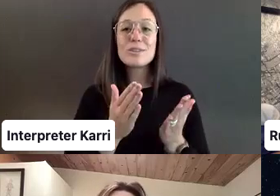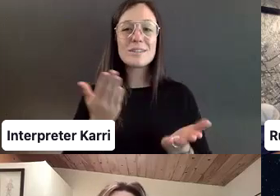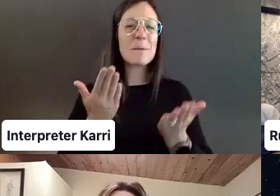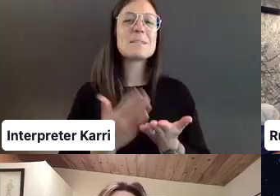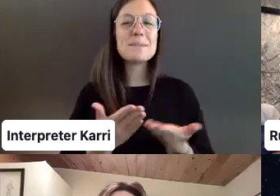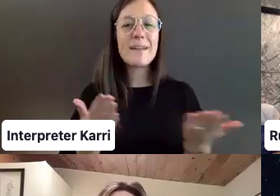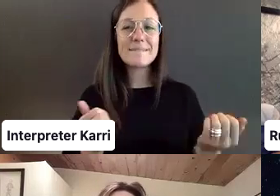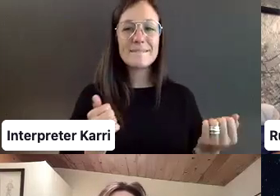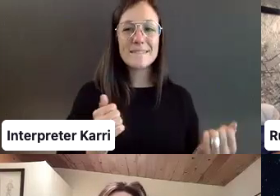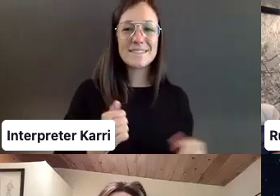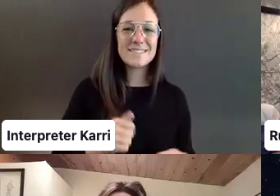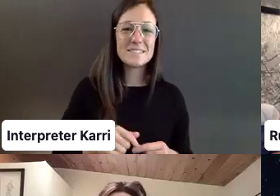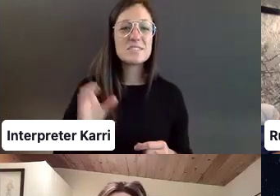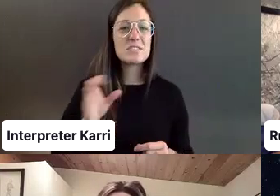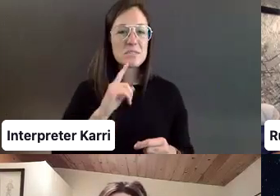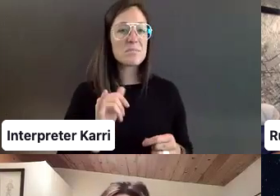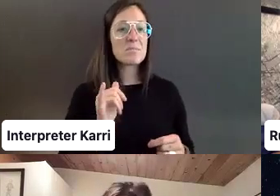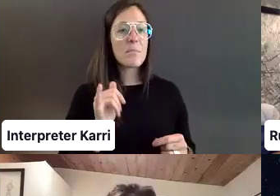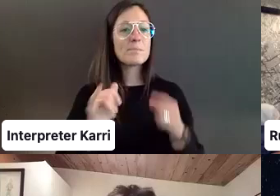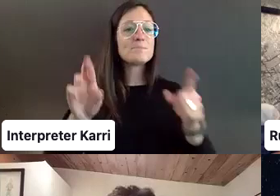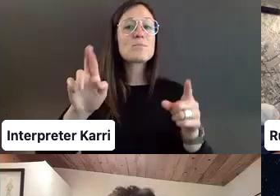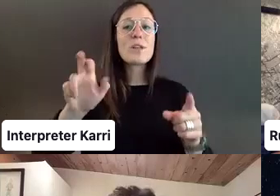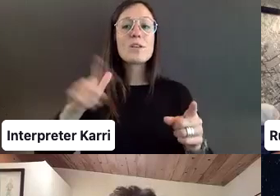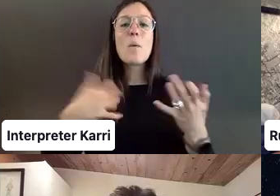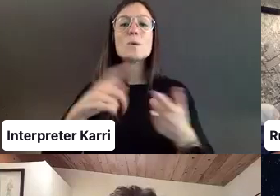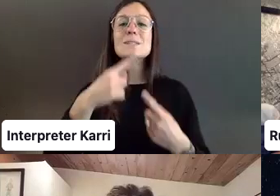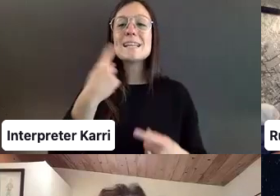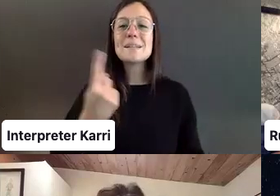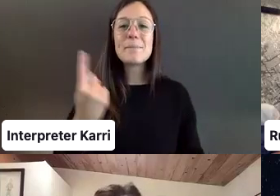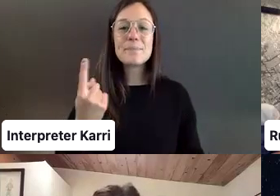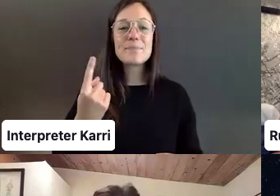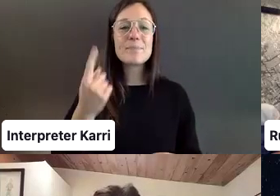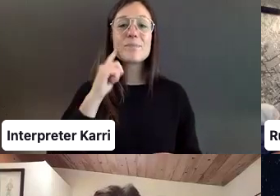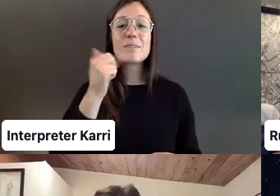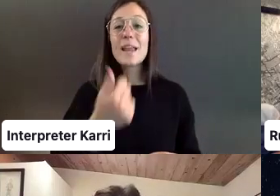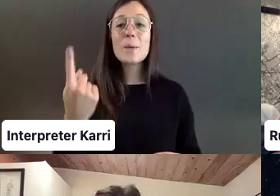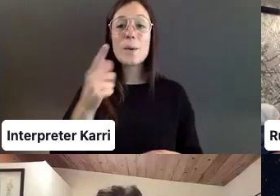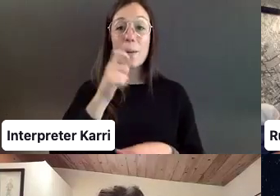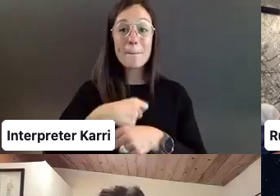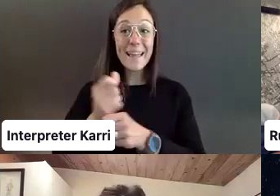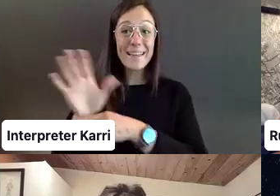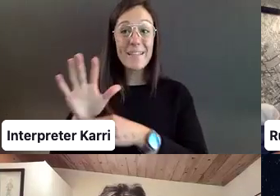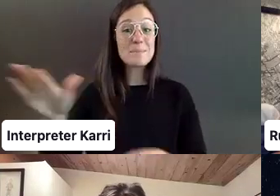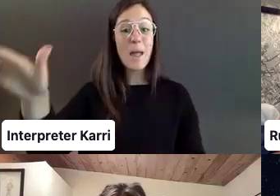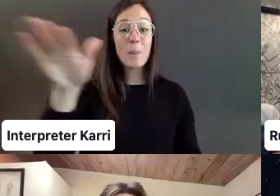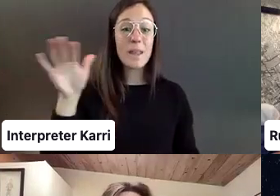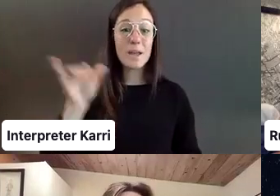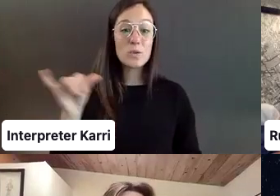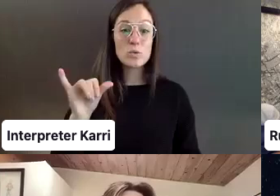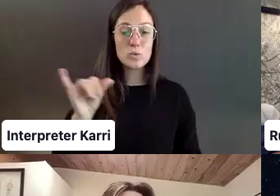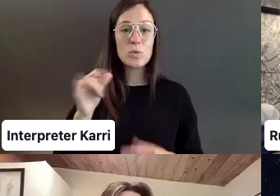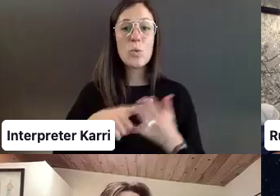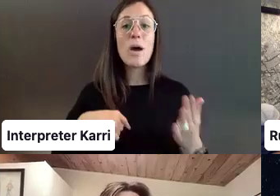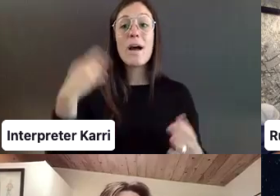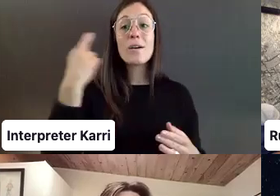Okay. Like it. I wanted to say something like for anyone who's making films out there too, what I realized like